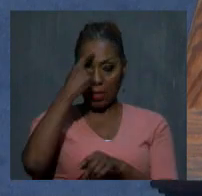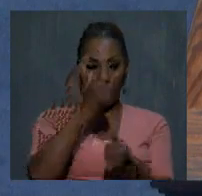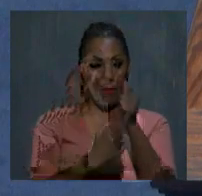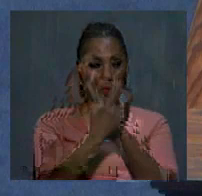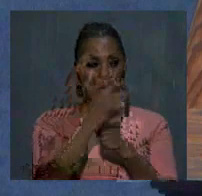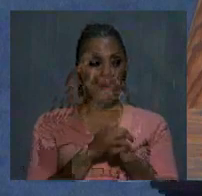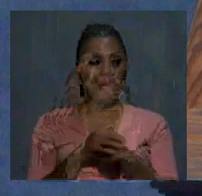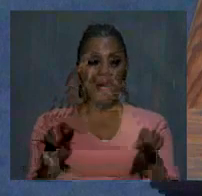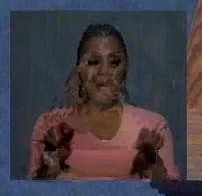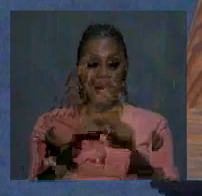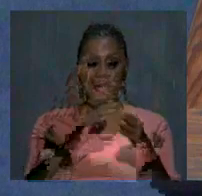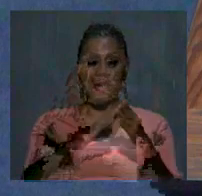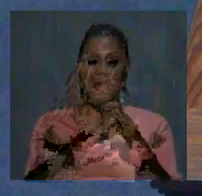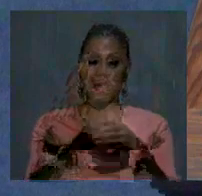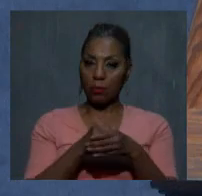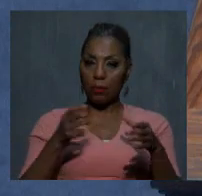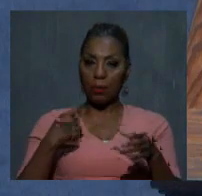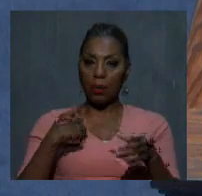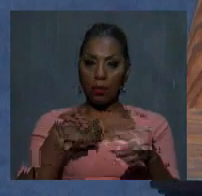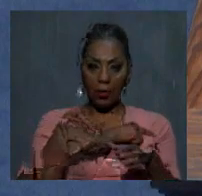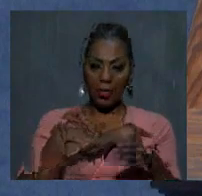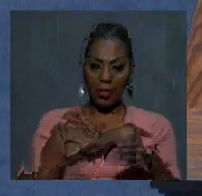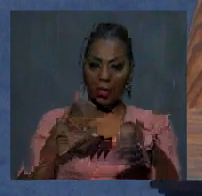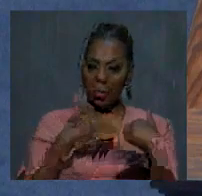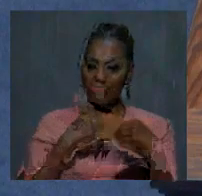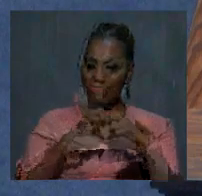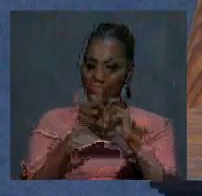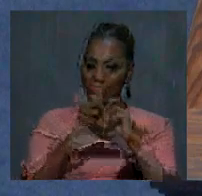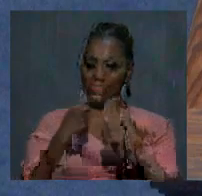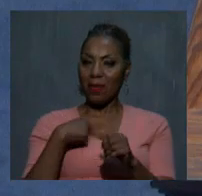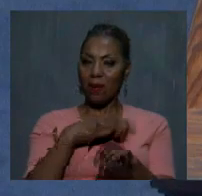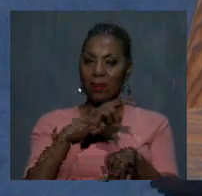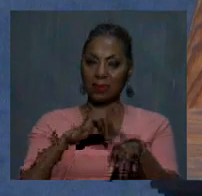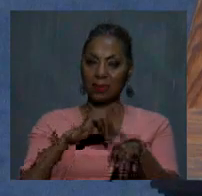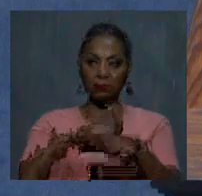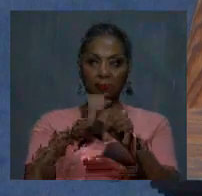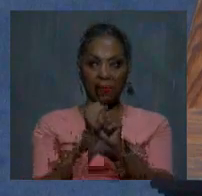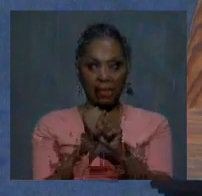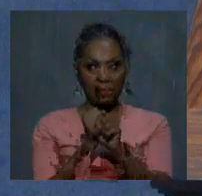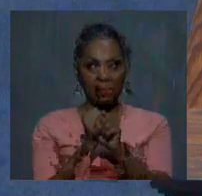more strain on structure. What are we doing to understand